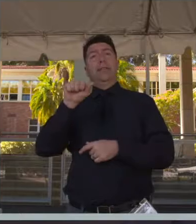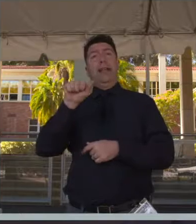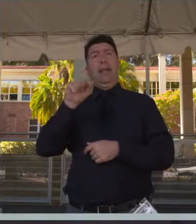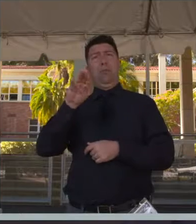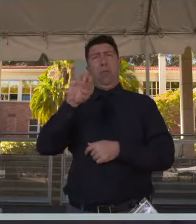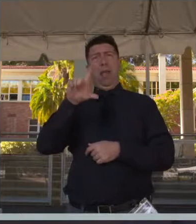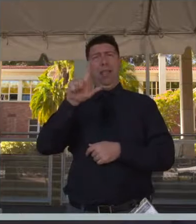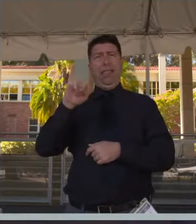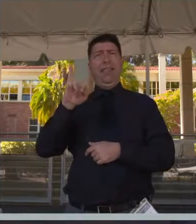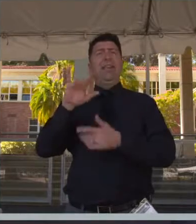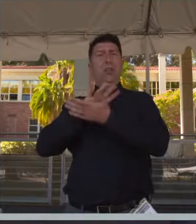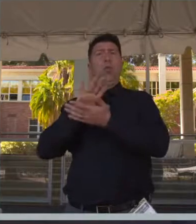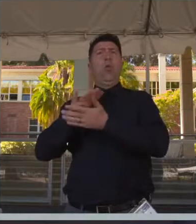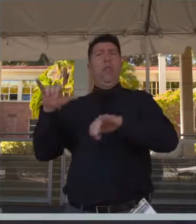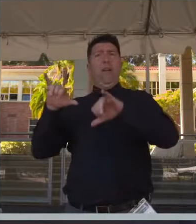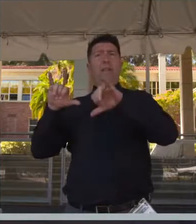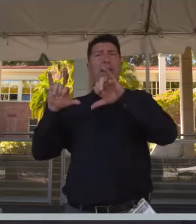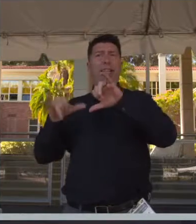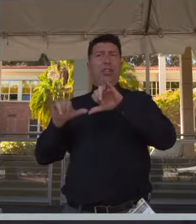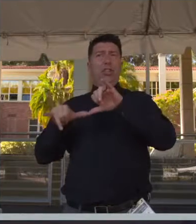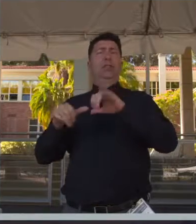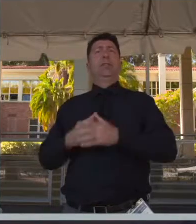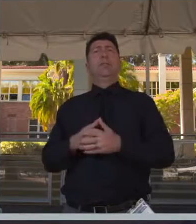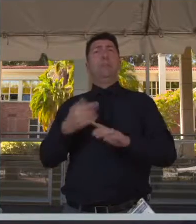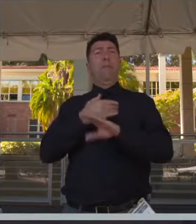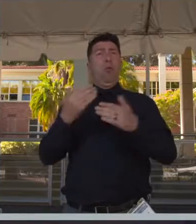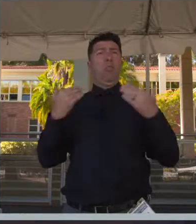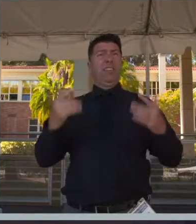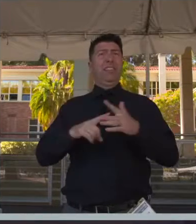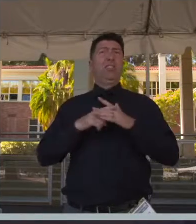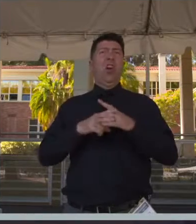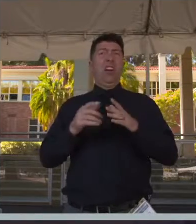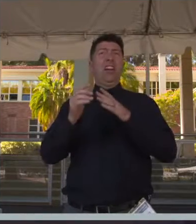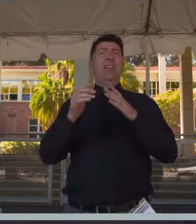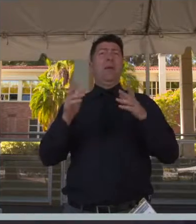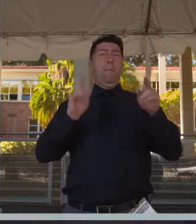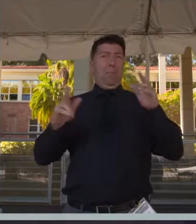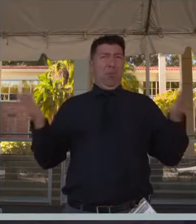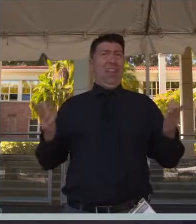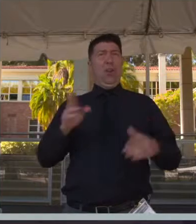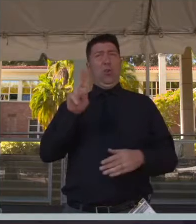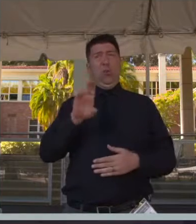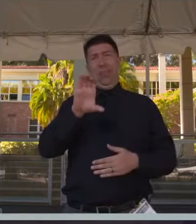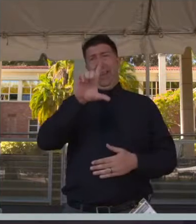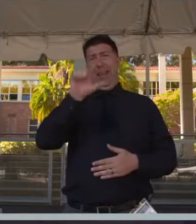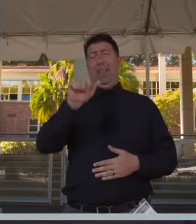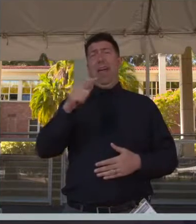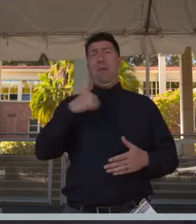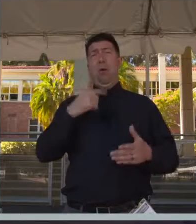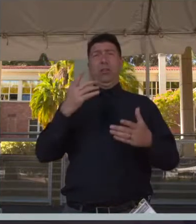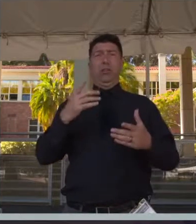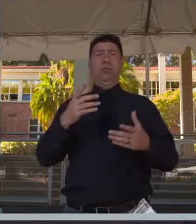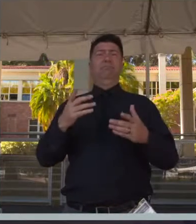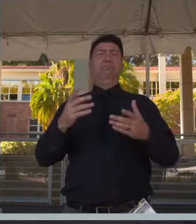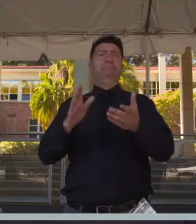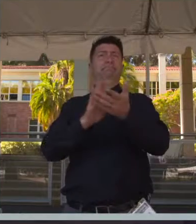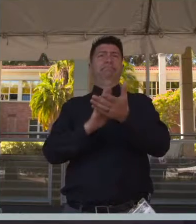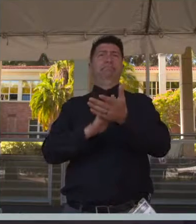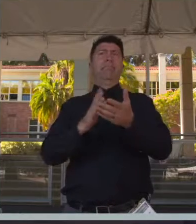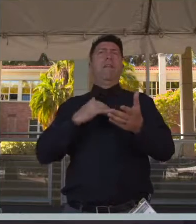Engineering. Before we begin, the leadership of these ceremonies at UCLA acknowledges our presence on